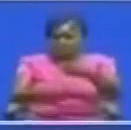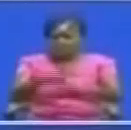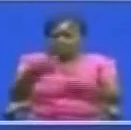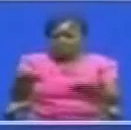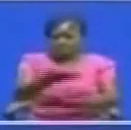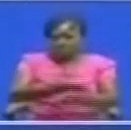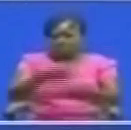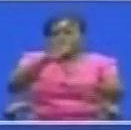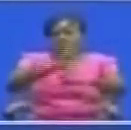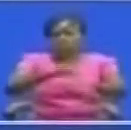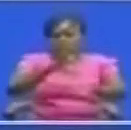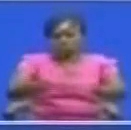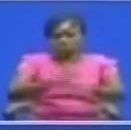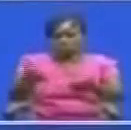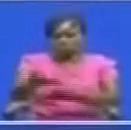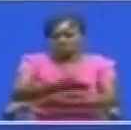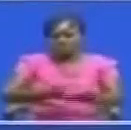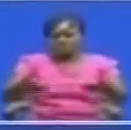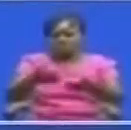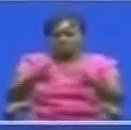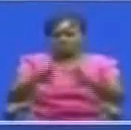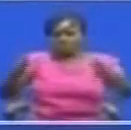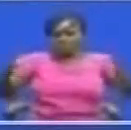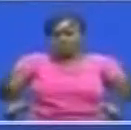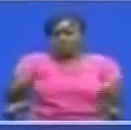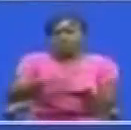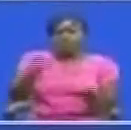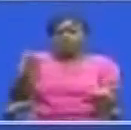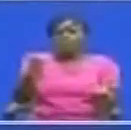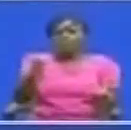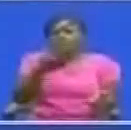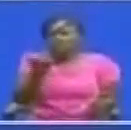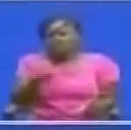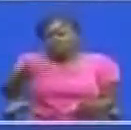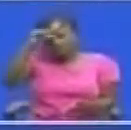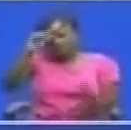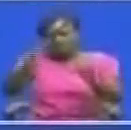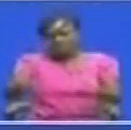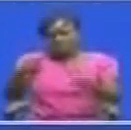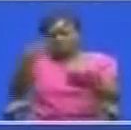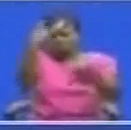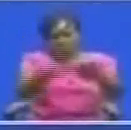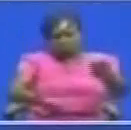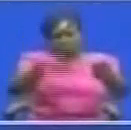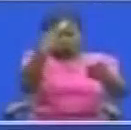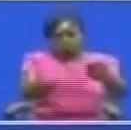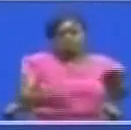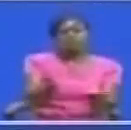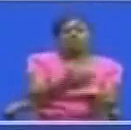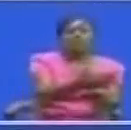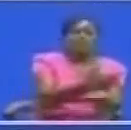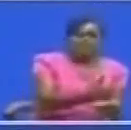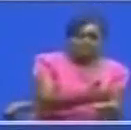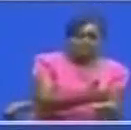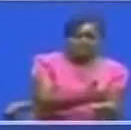Economically productive, yeah. Allow the economy to turn over at a much more effective rate. Government can raise the revenue, etc.,